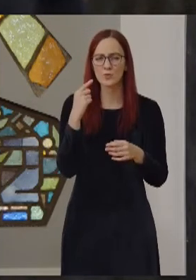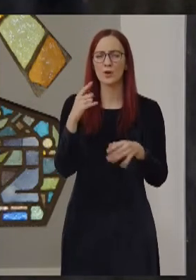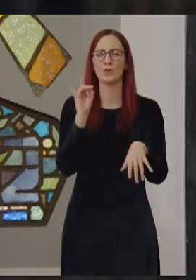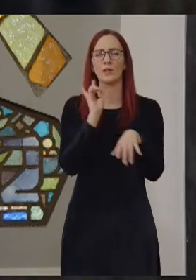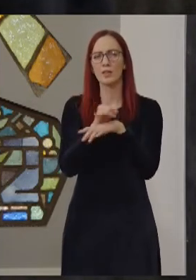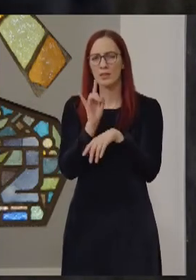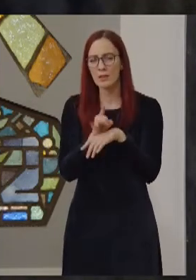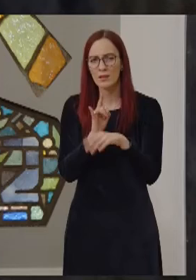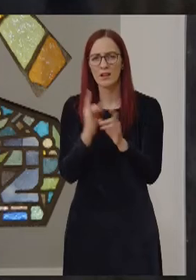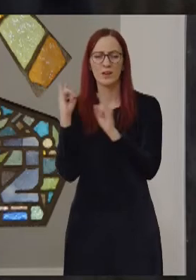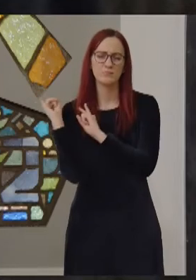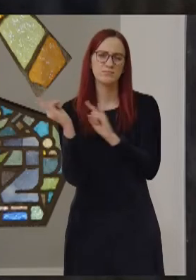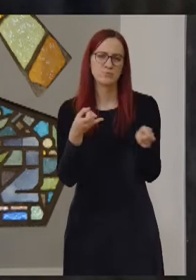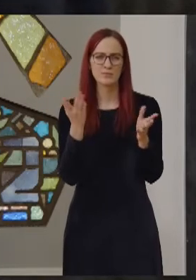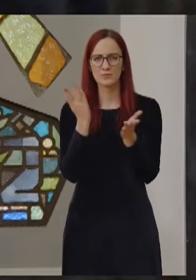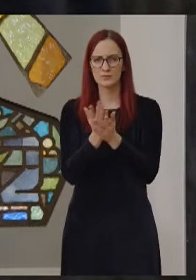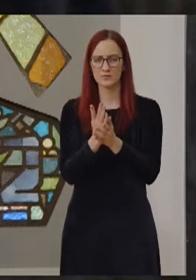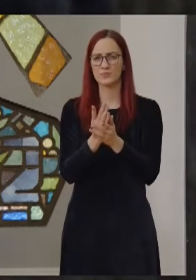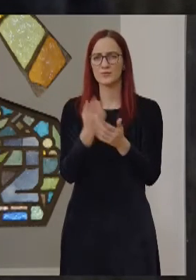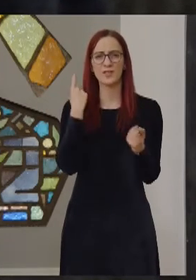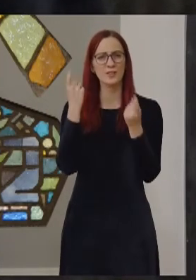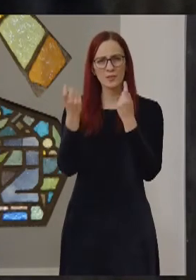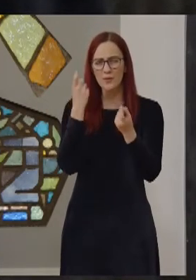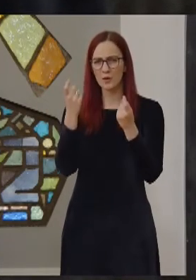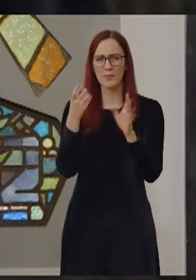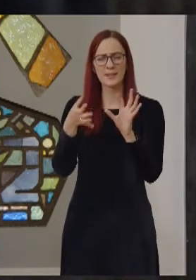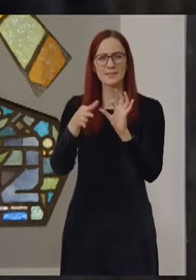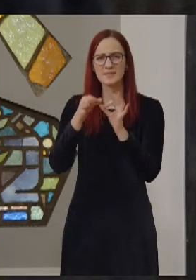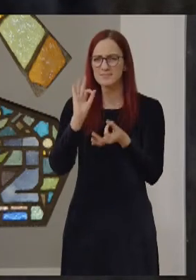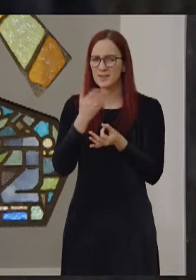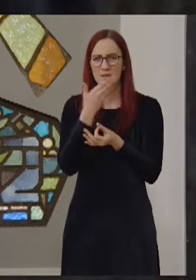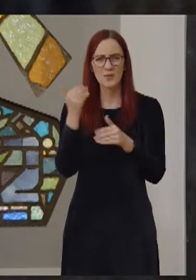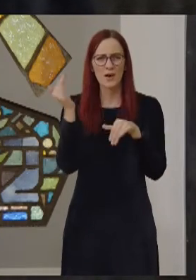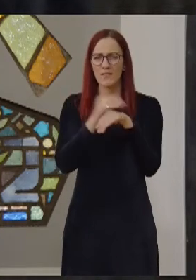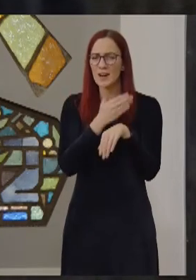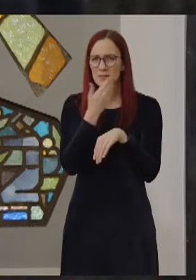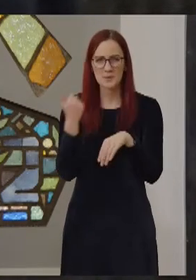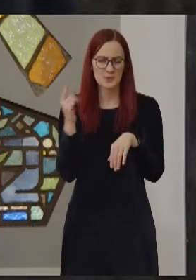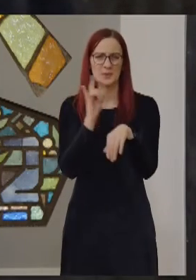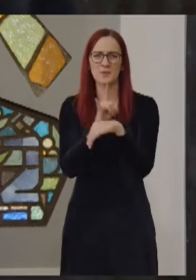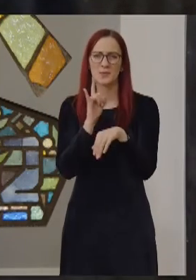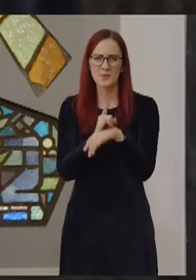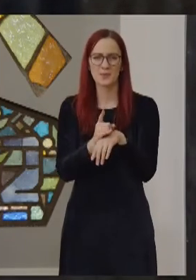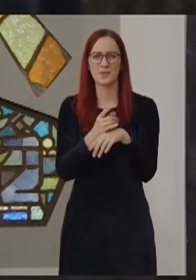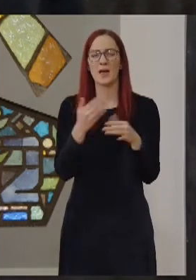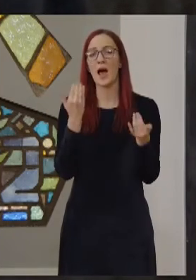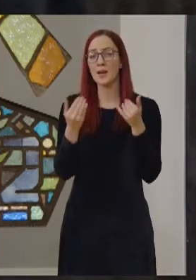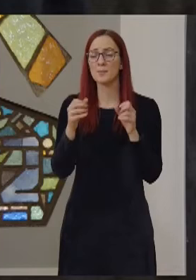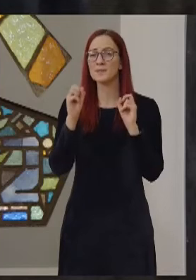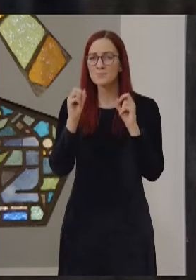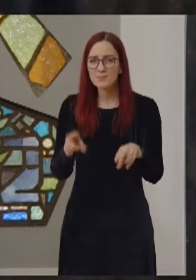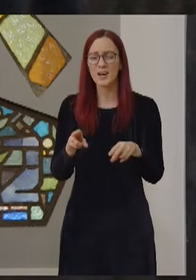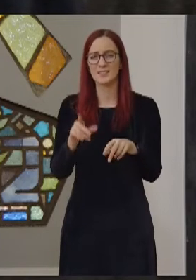many areas of disinformation and some false information, misinformation, which is